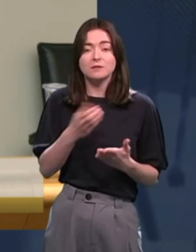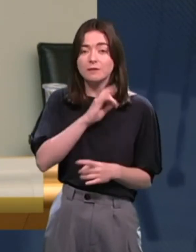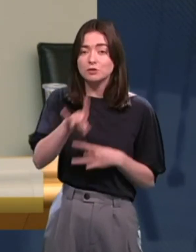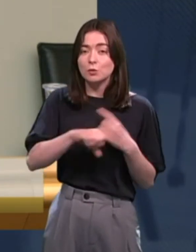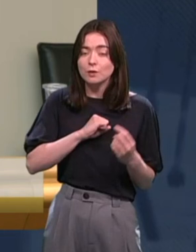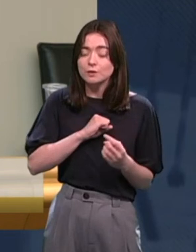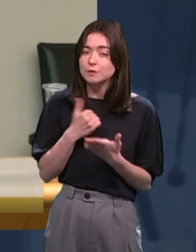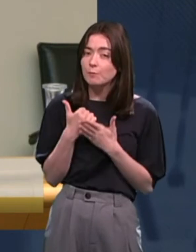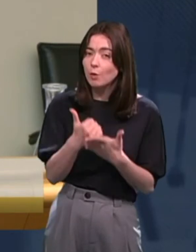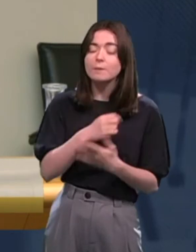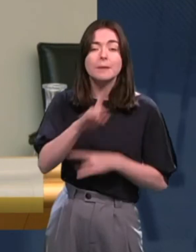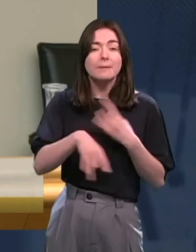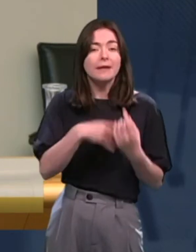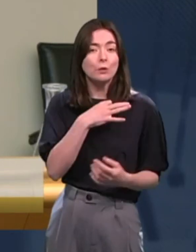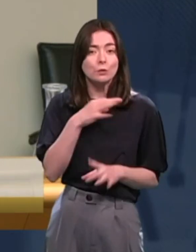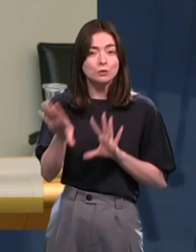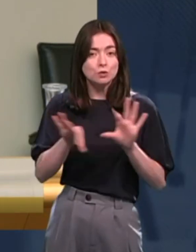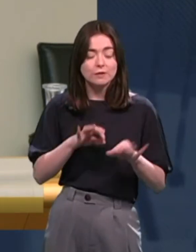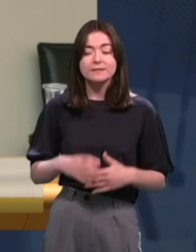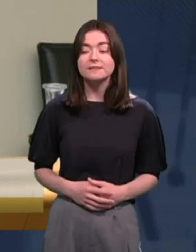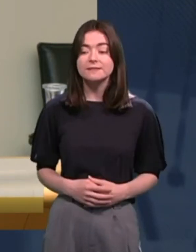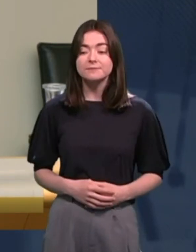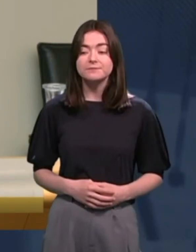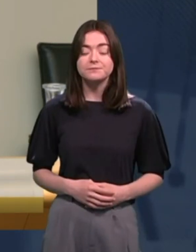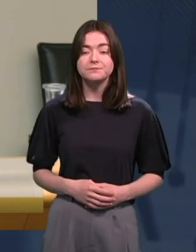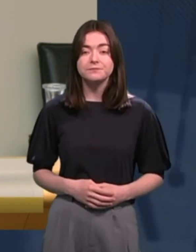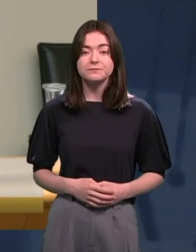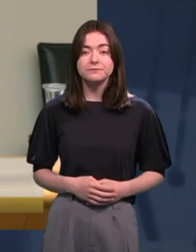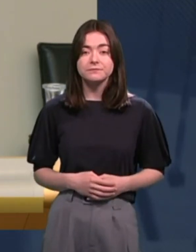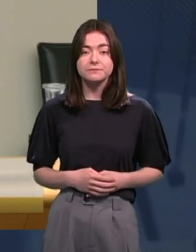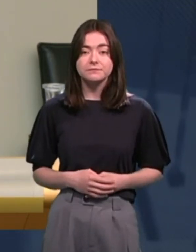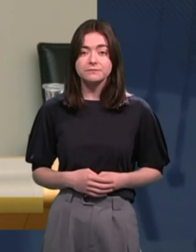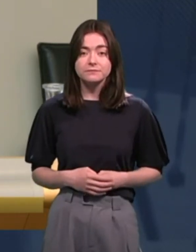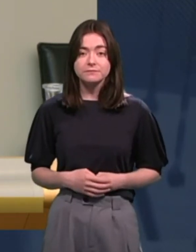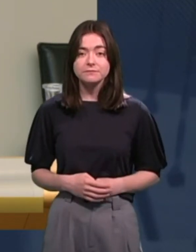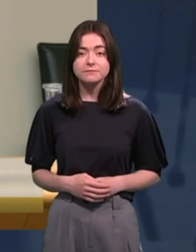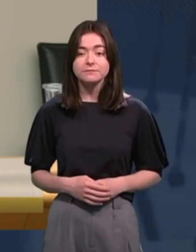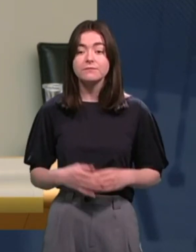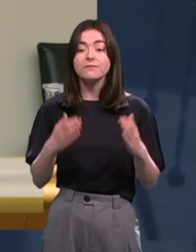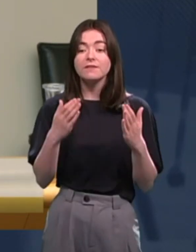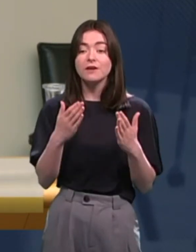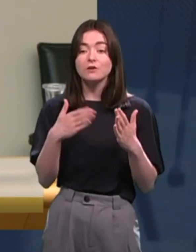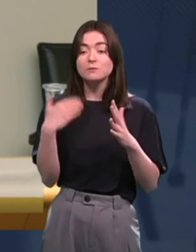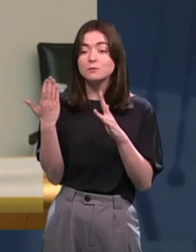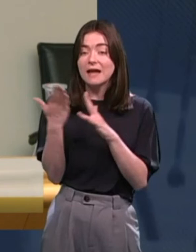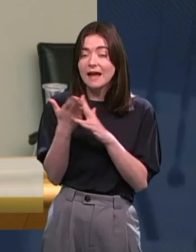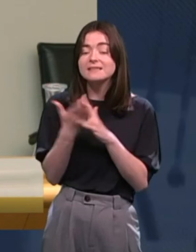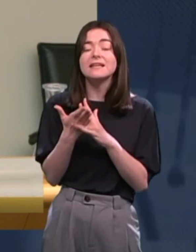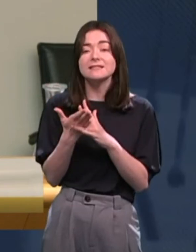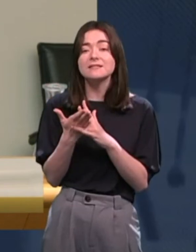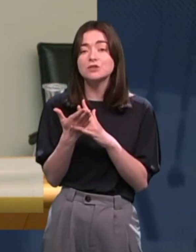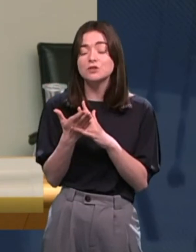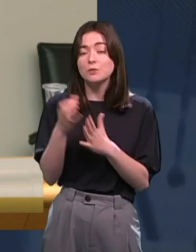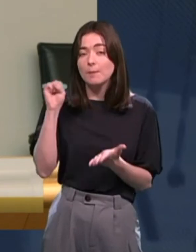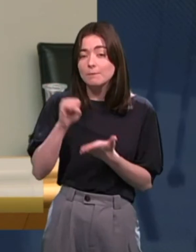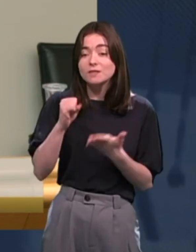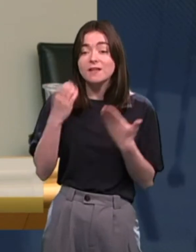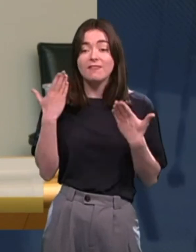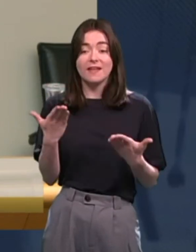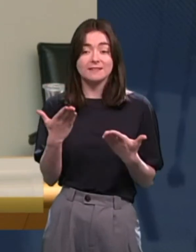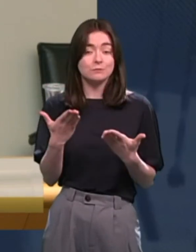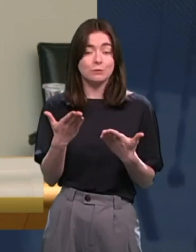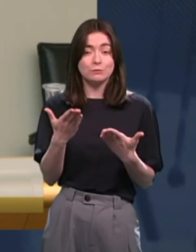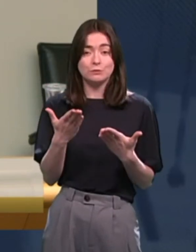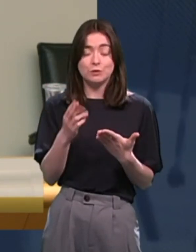life. And that comes with access to a budget. Okay, and that's a word that we use literally every week, almost every day